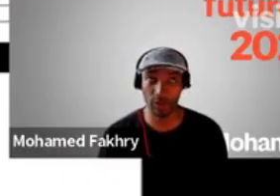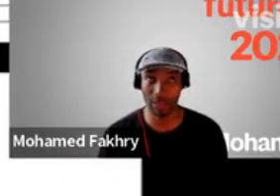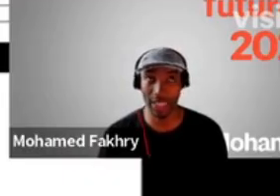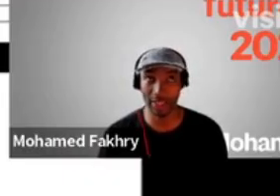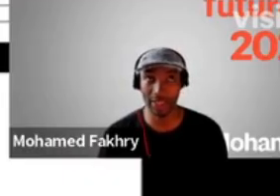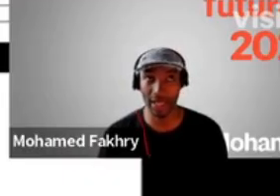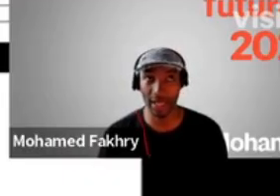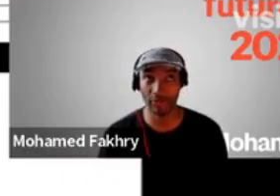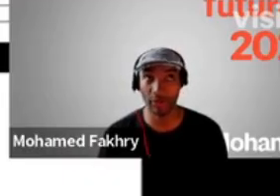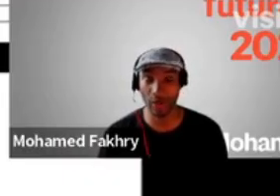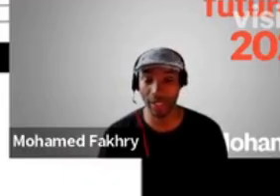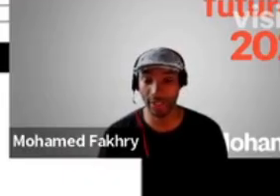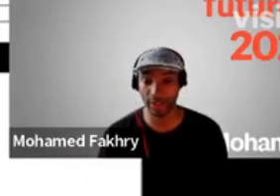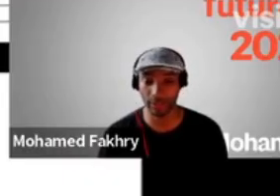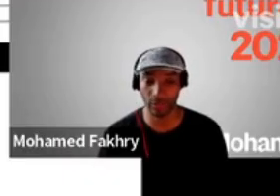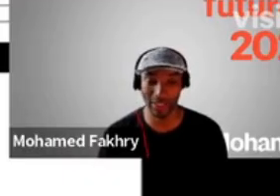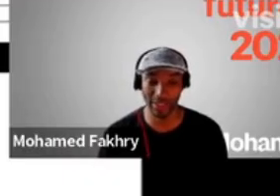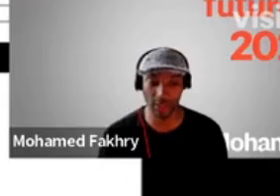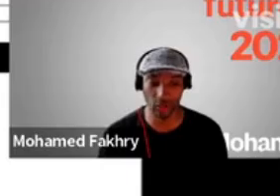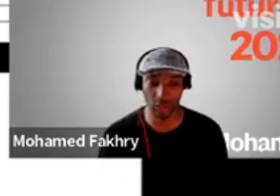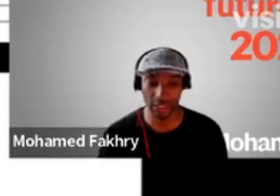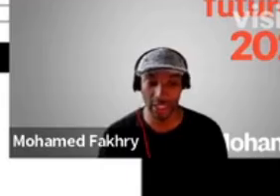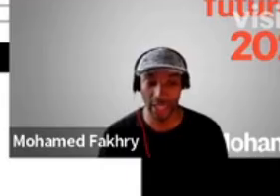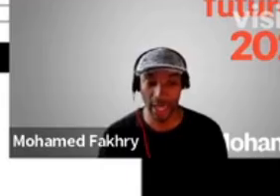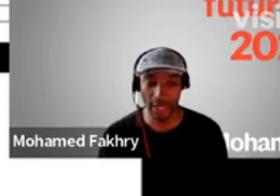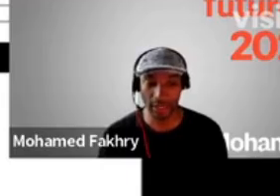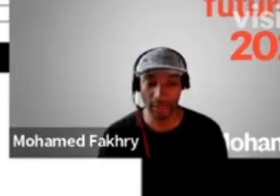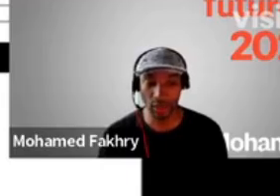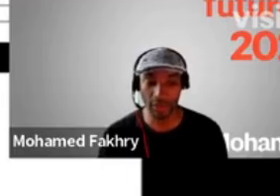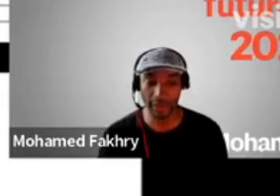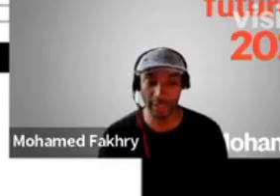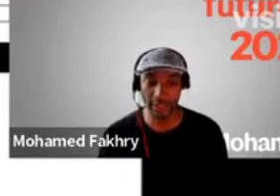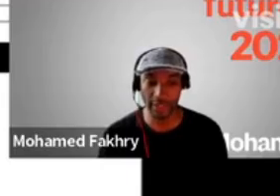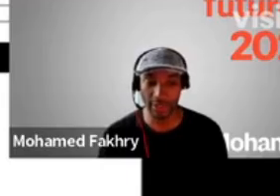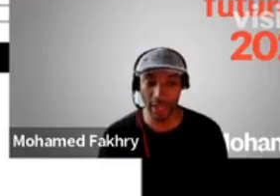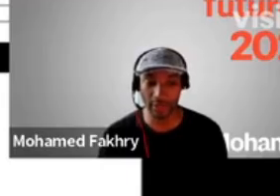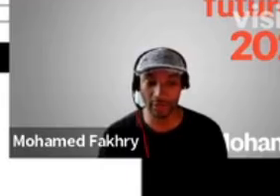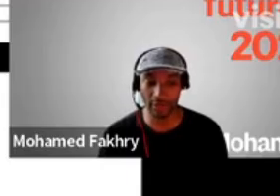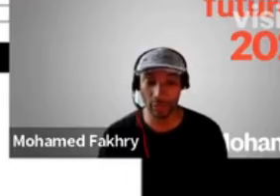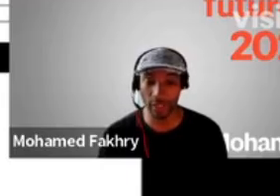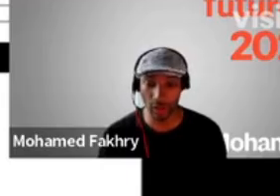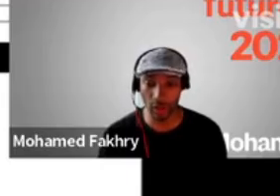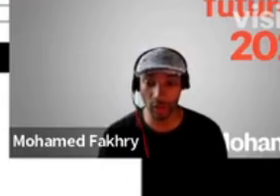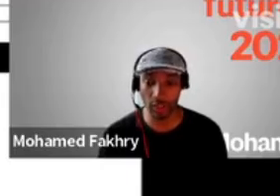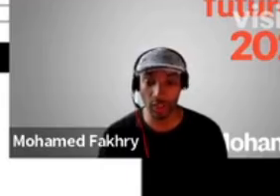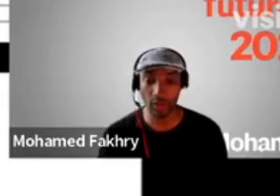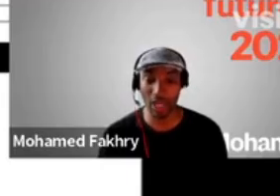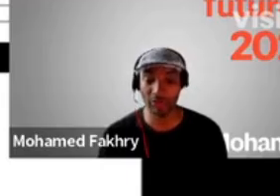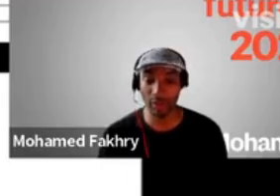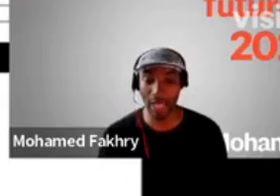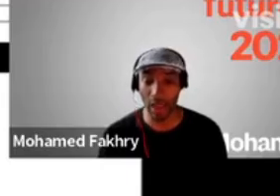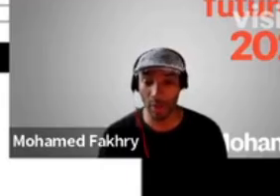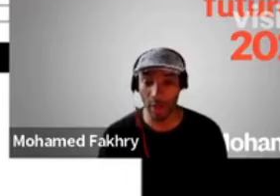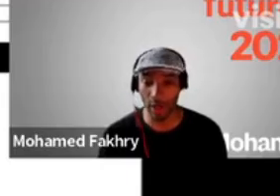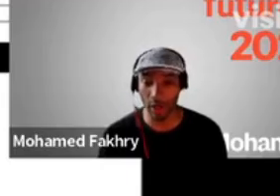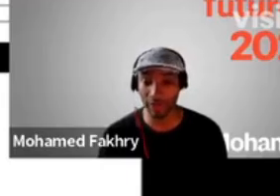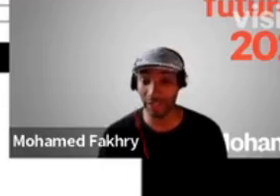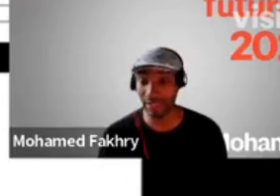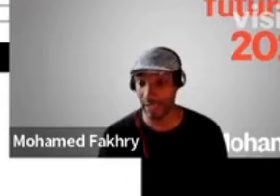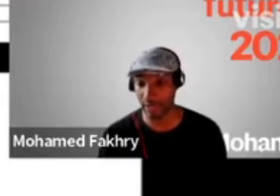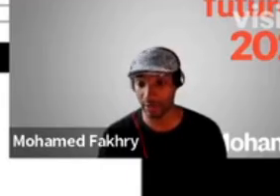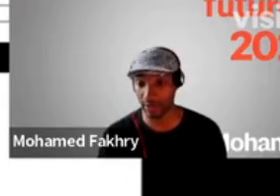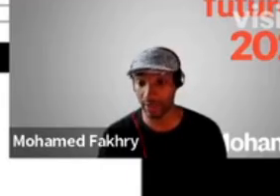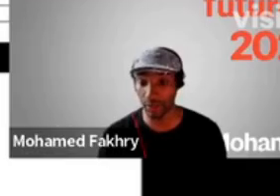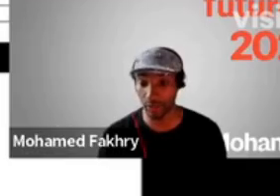to make sure that it is kind of connected with the technology. And the other thing is that for it to work, you have to be aware of